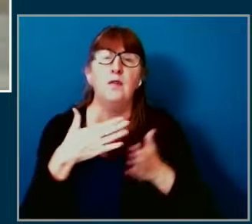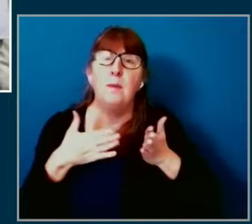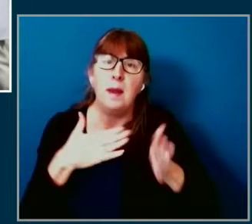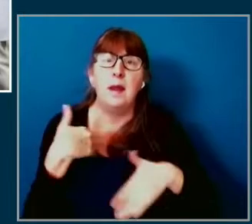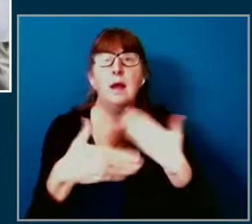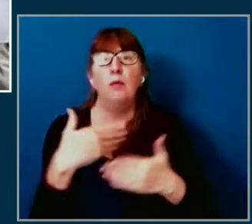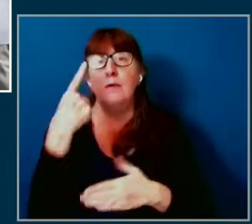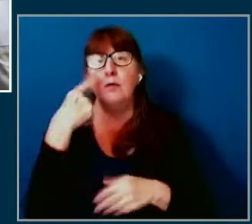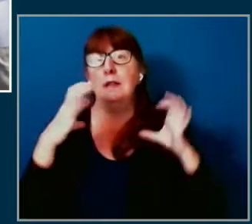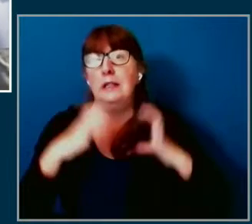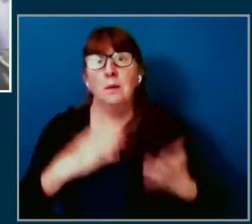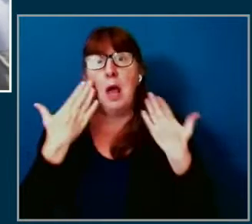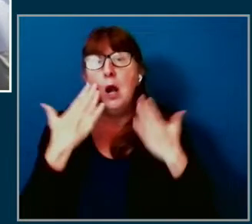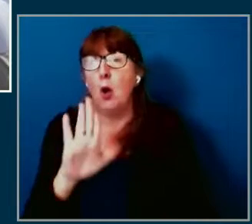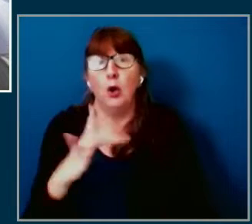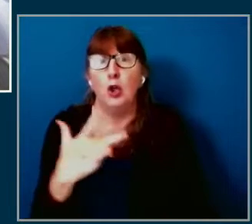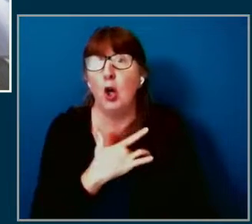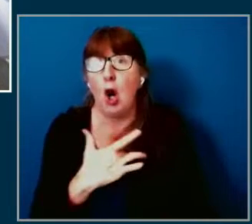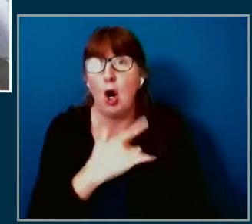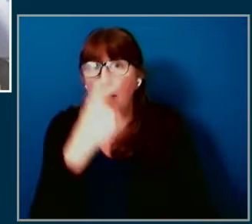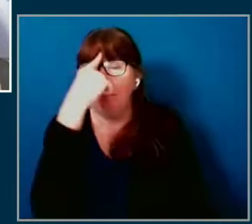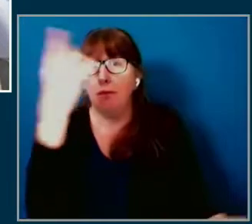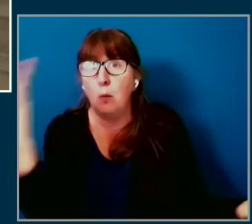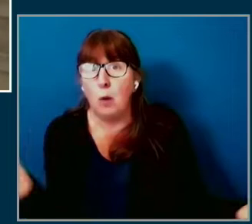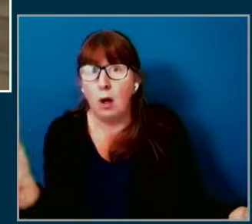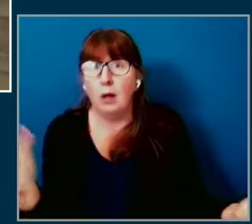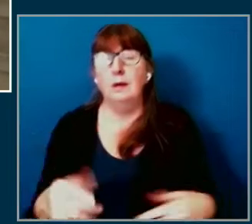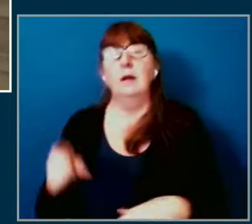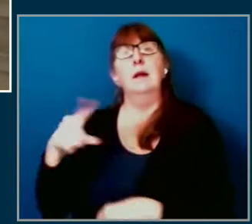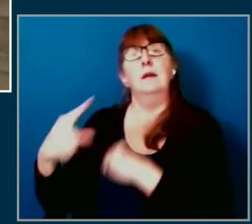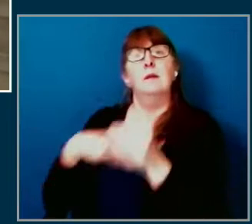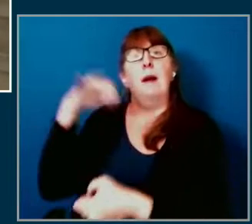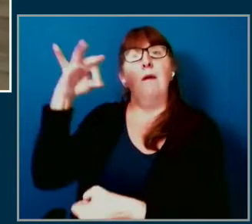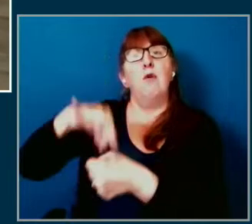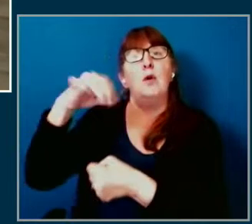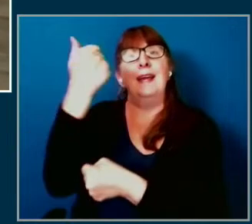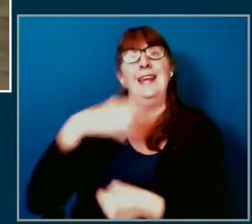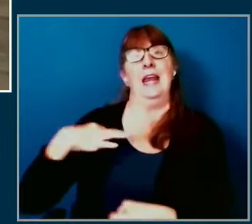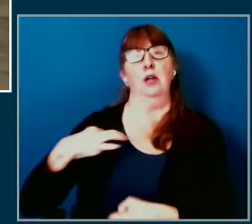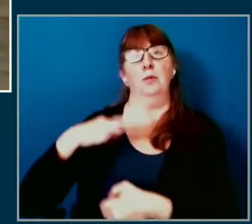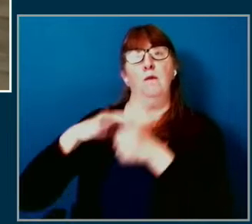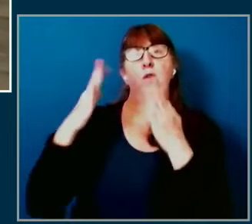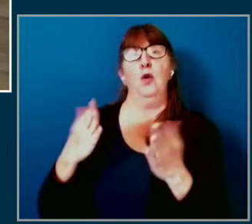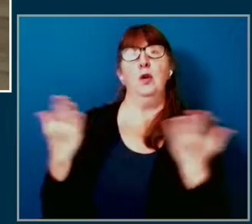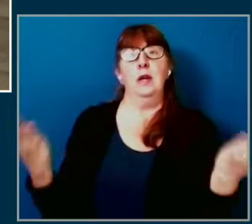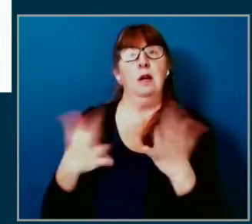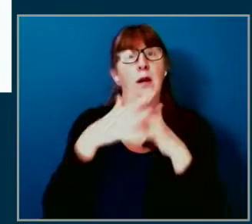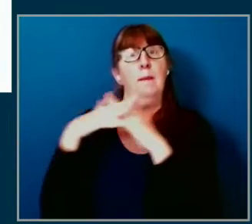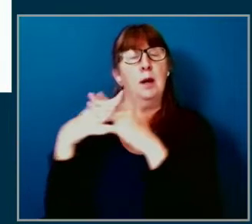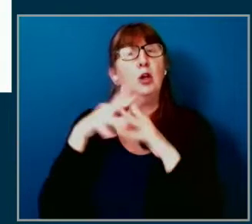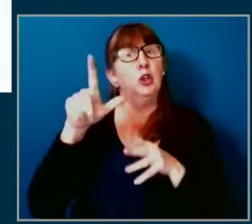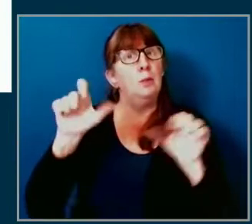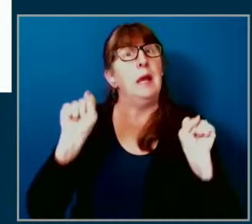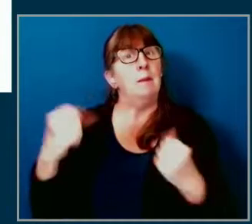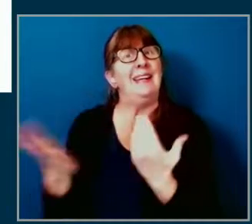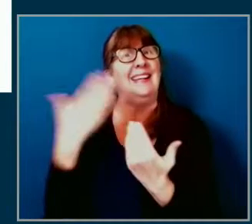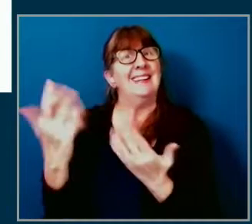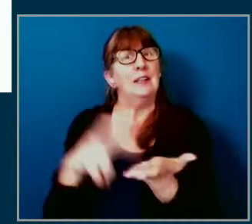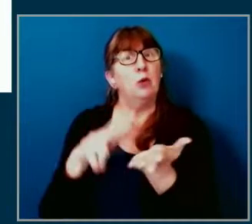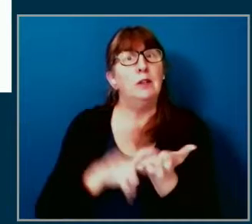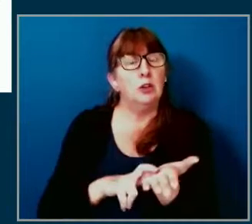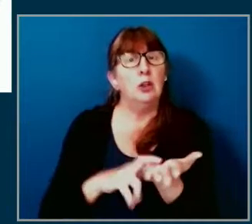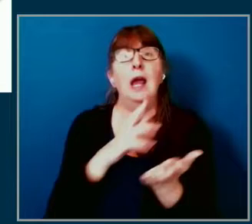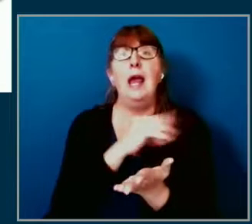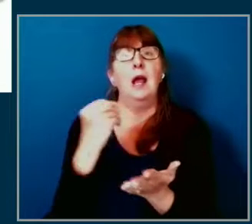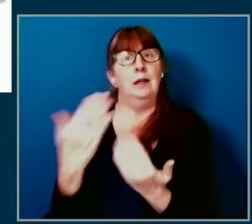is. This is about voting rights. Any eligible voter in America should be able to easily register and be able